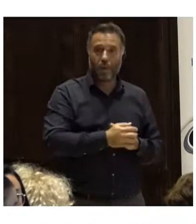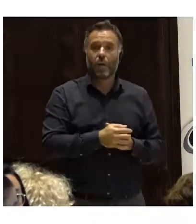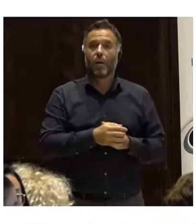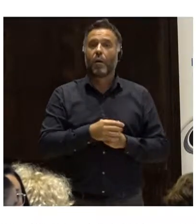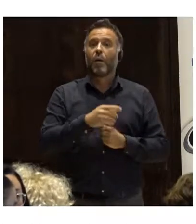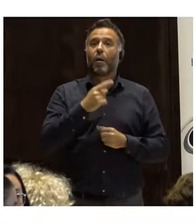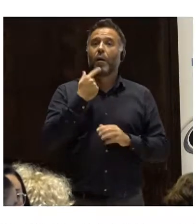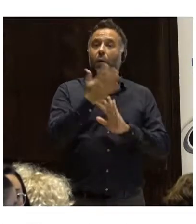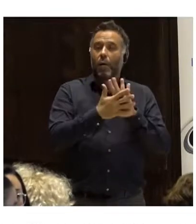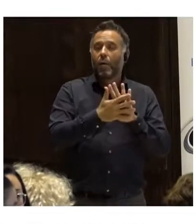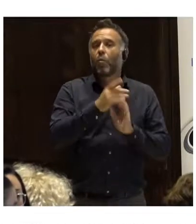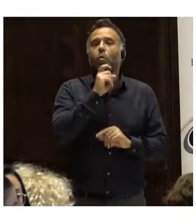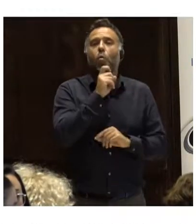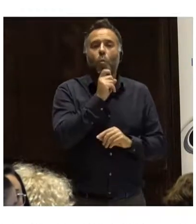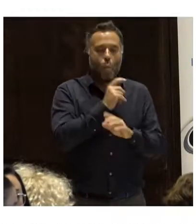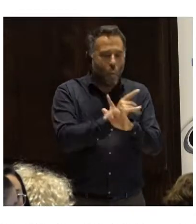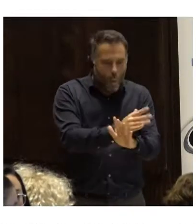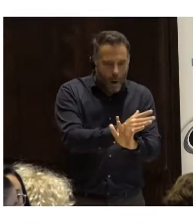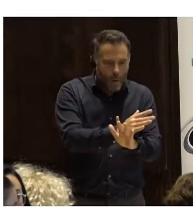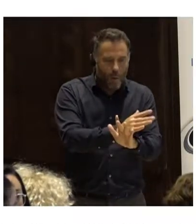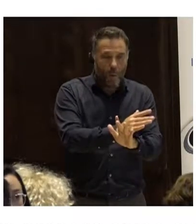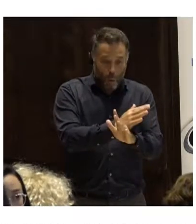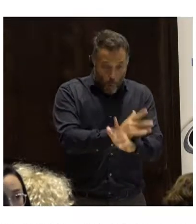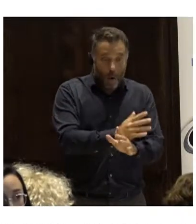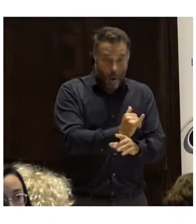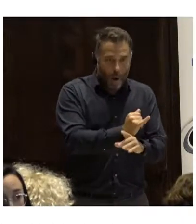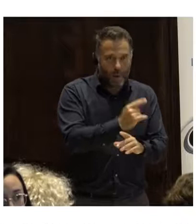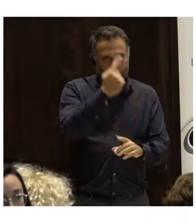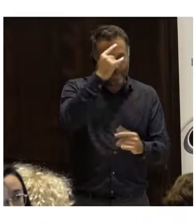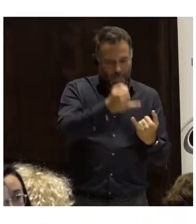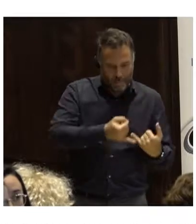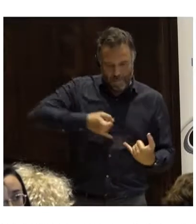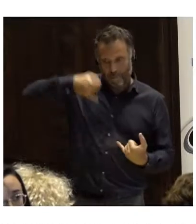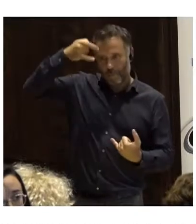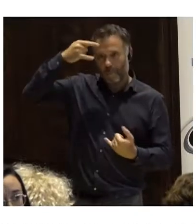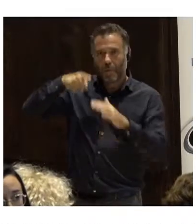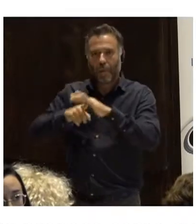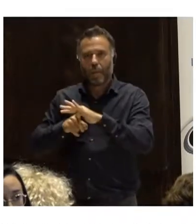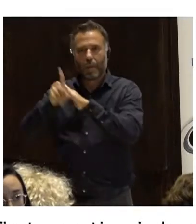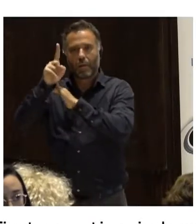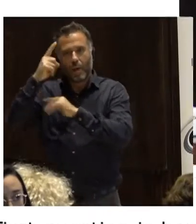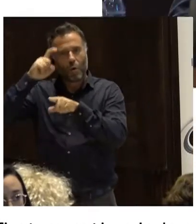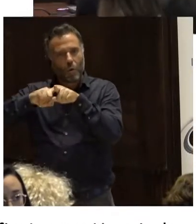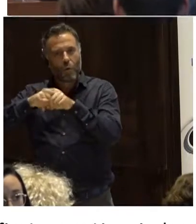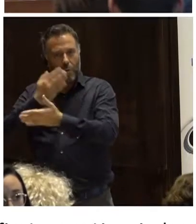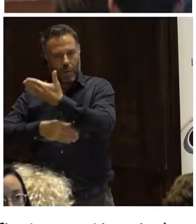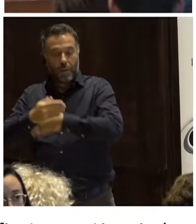cognitive development of children with severe motor disabilities. The protocol is